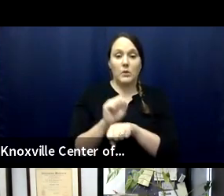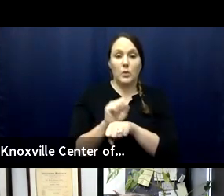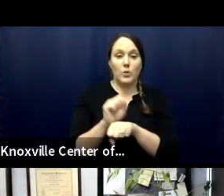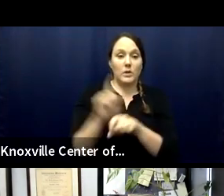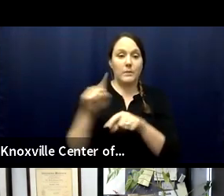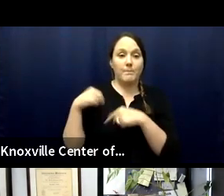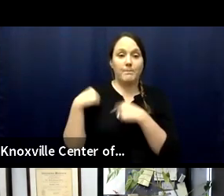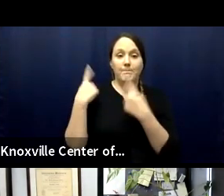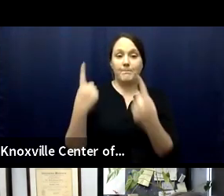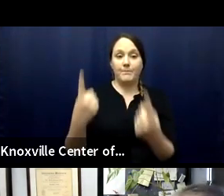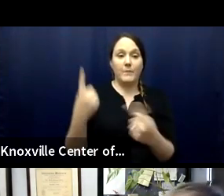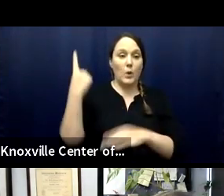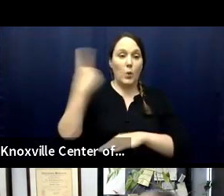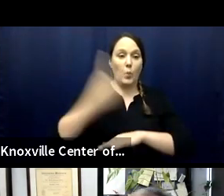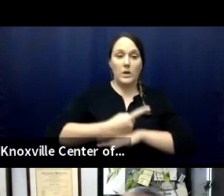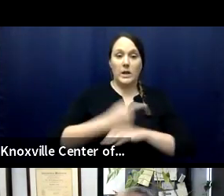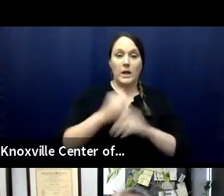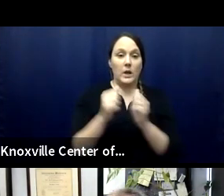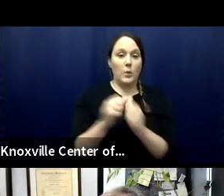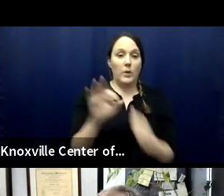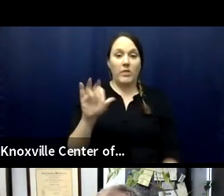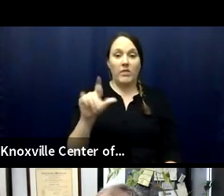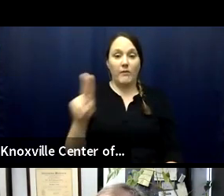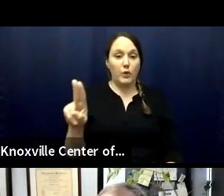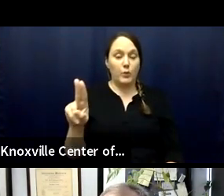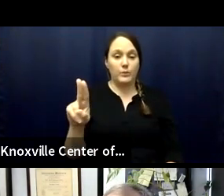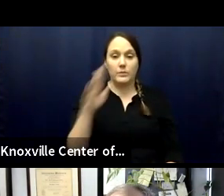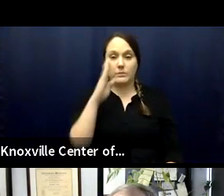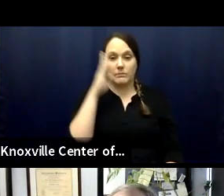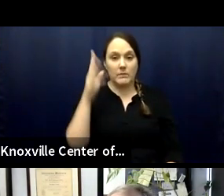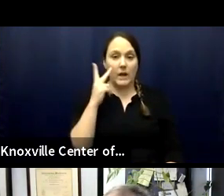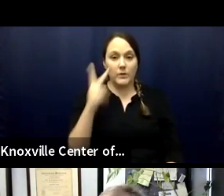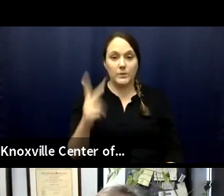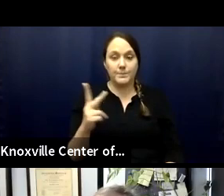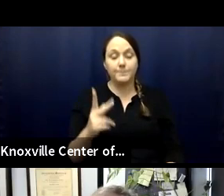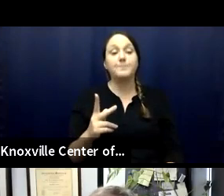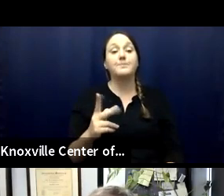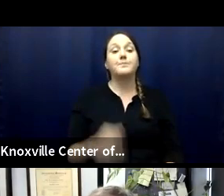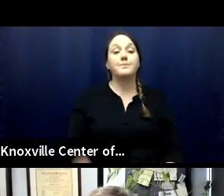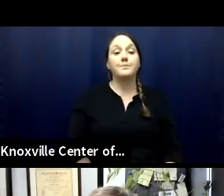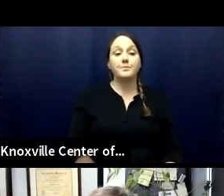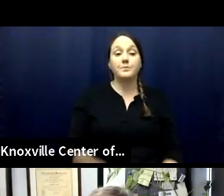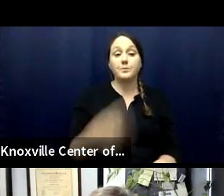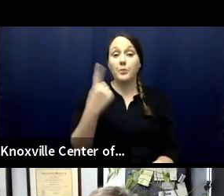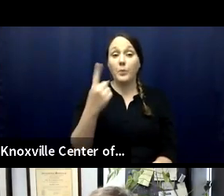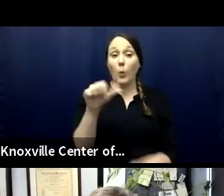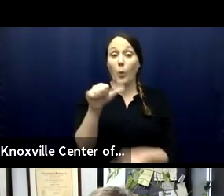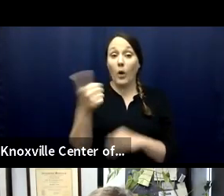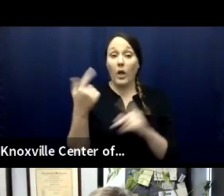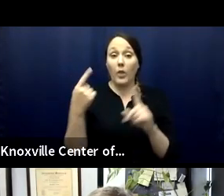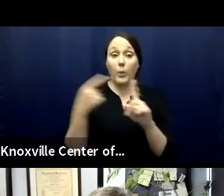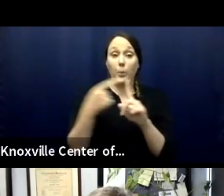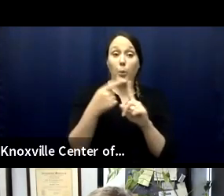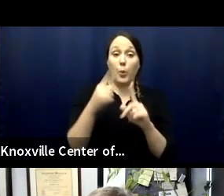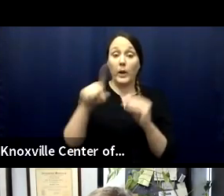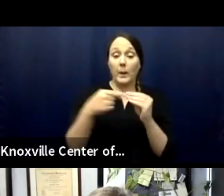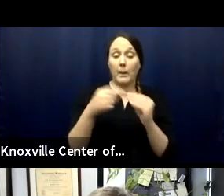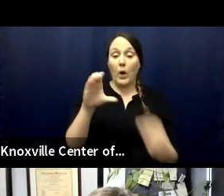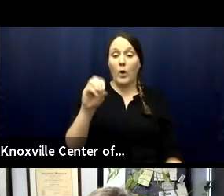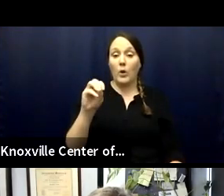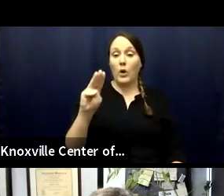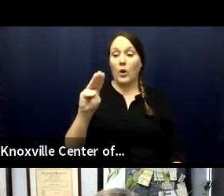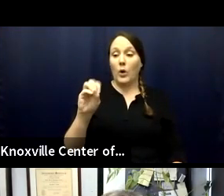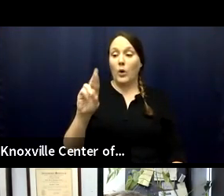in a day with the flu. One other thing I want to make, one other point I'd like to make about just comorbidities is